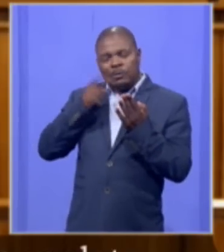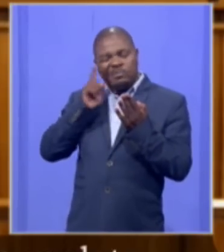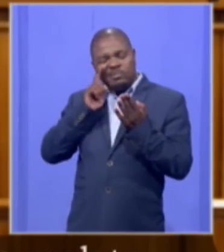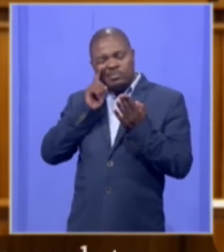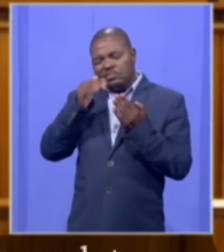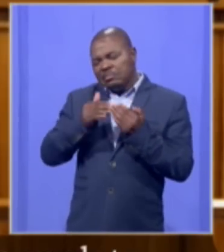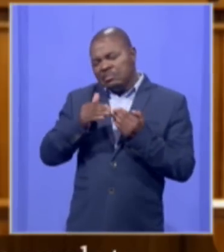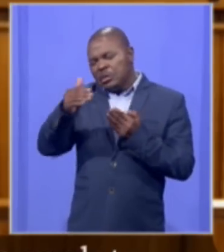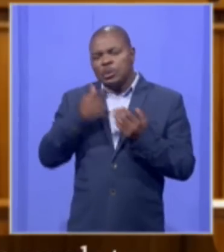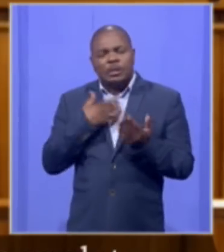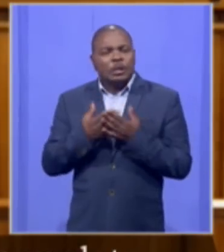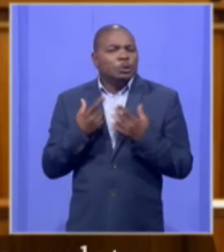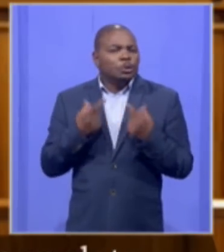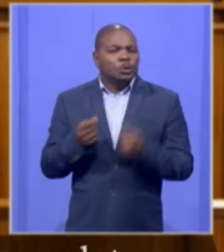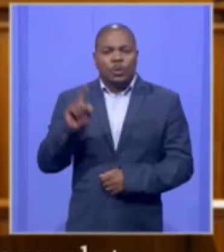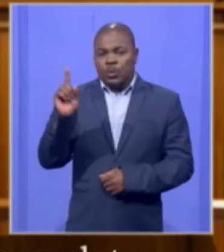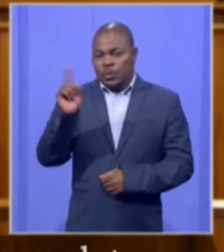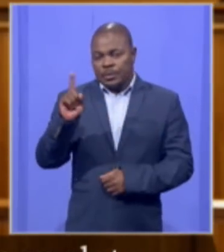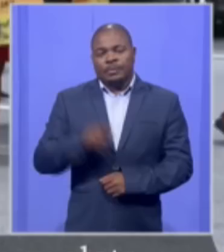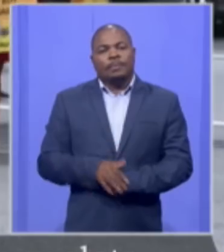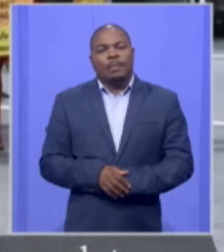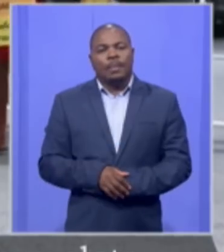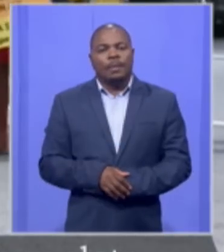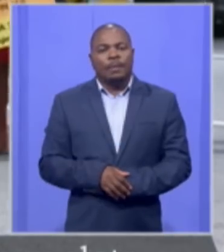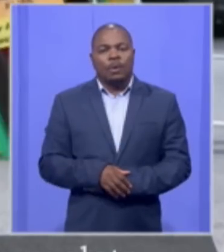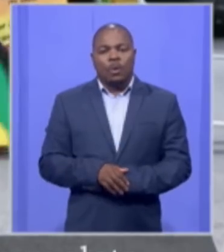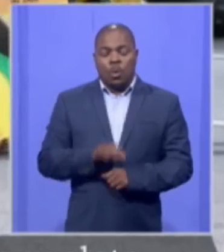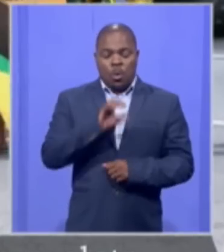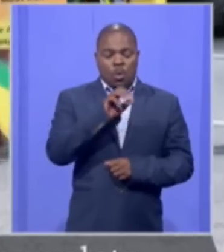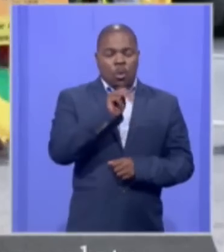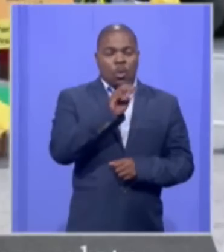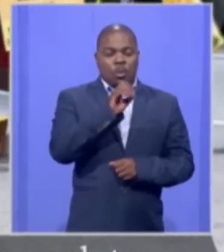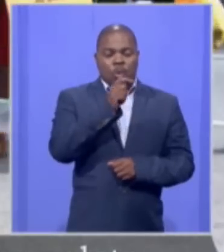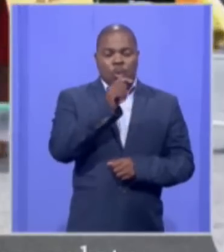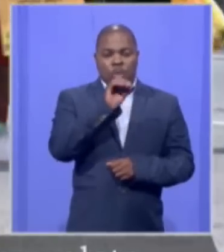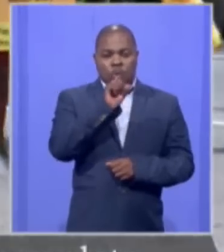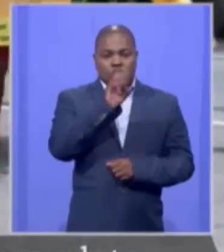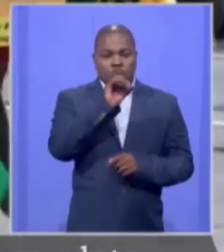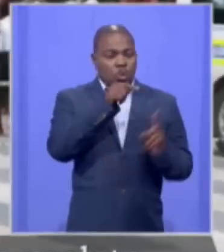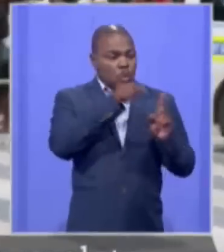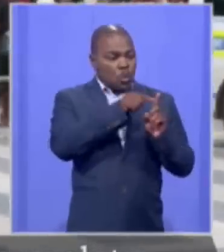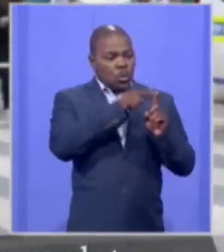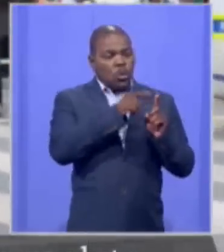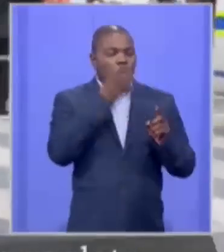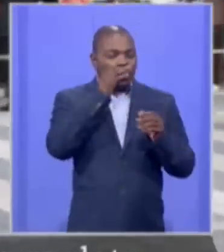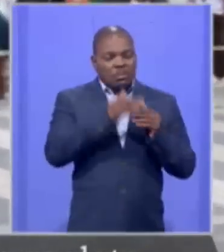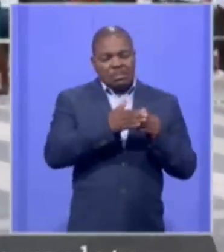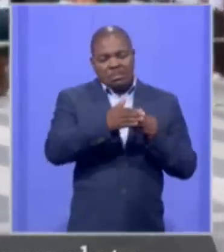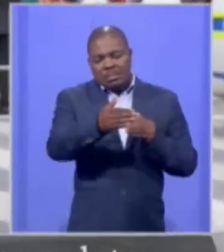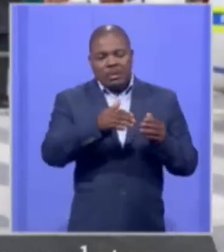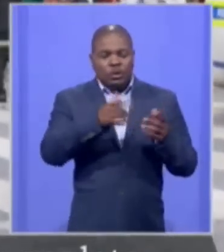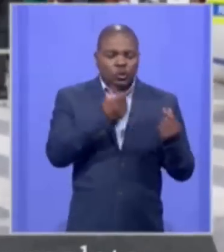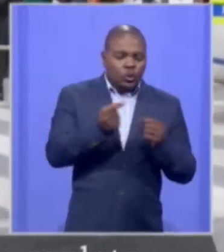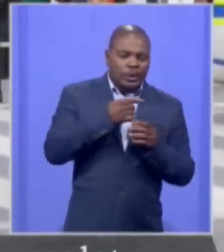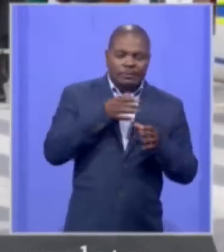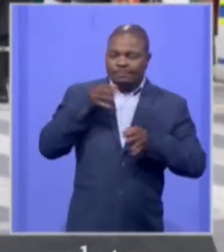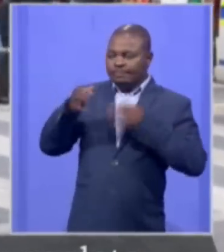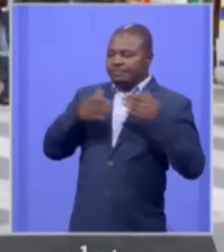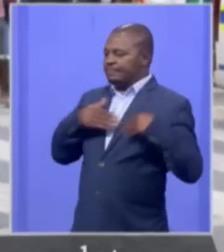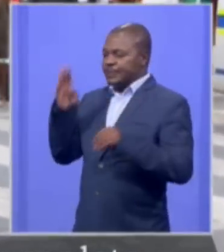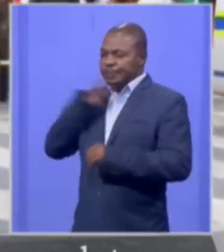are available for us going forward. Omotoso ga se a ka nyaka go bolela ka maano a gagwe go tloga mo go ya pele. I